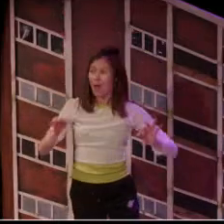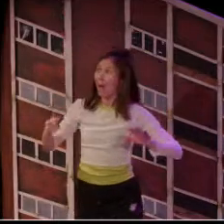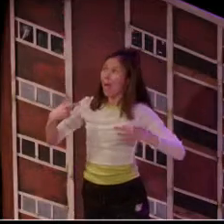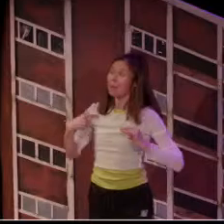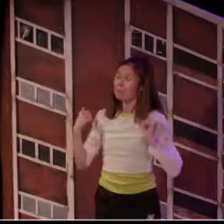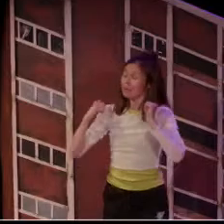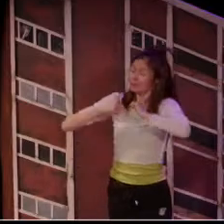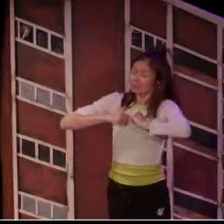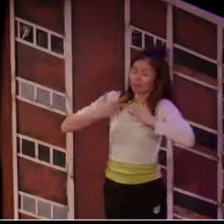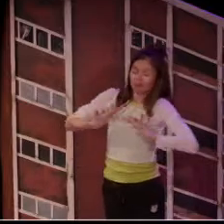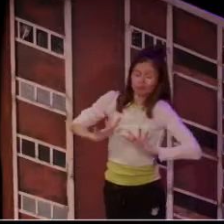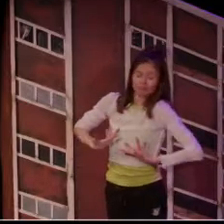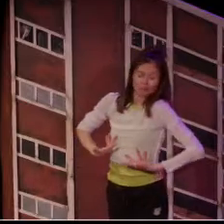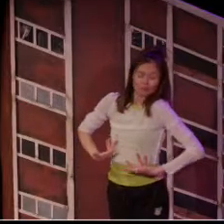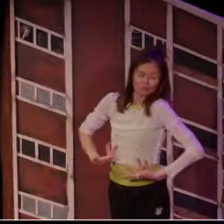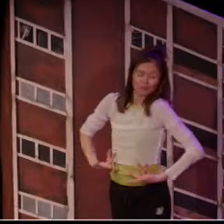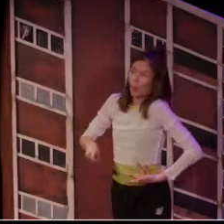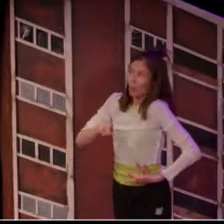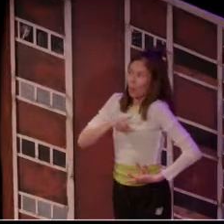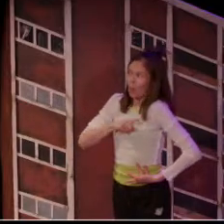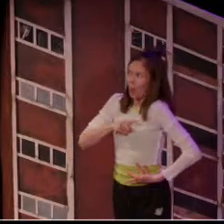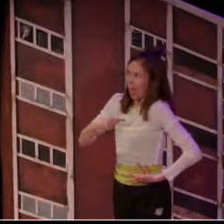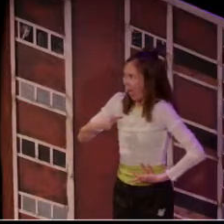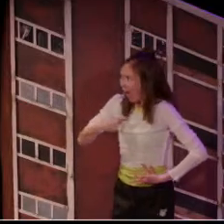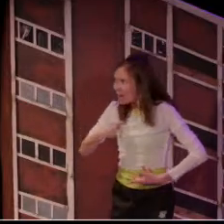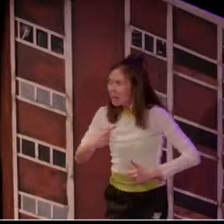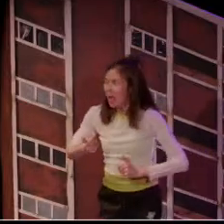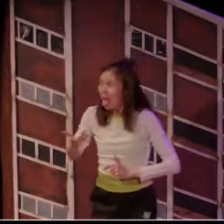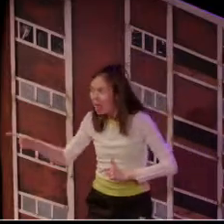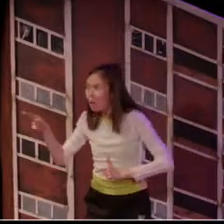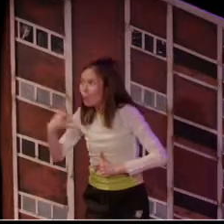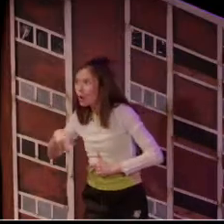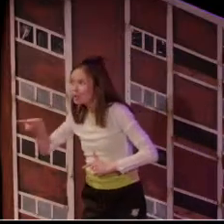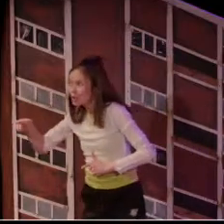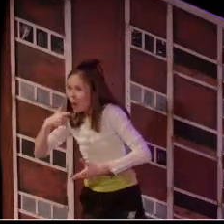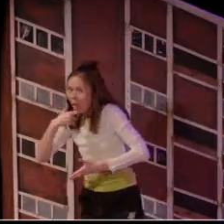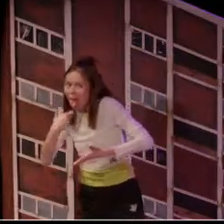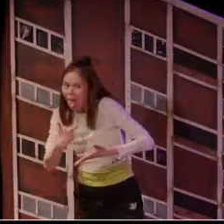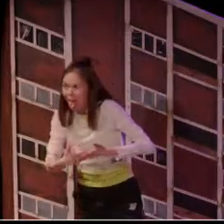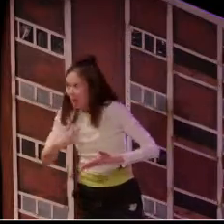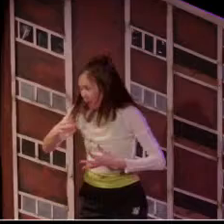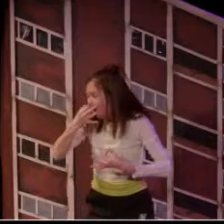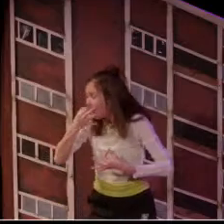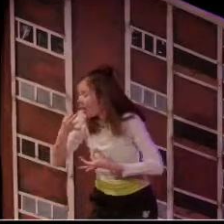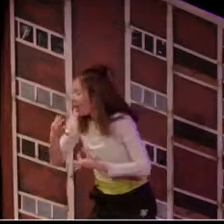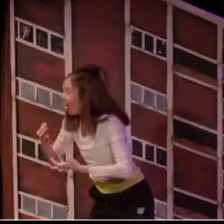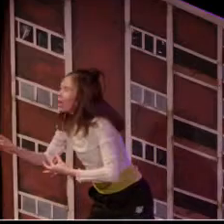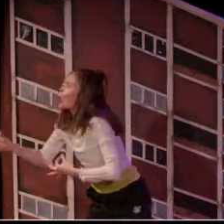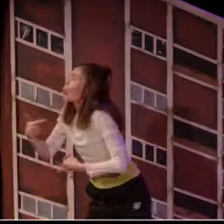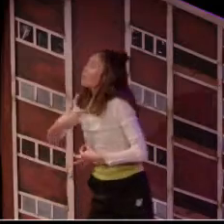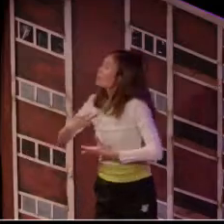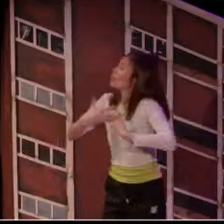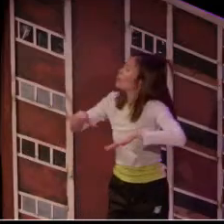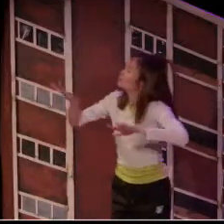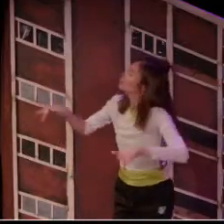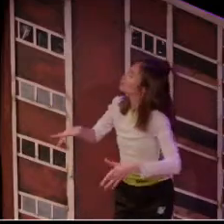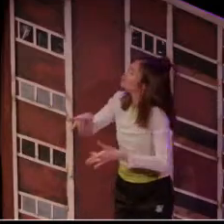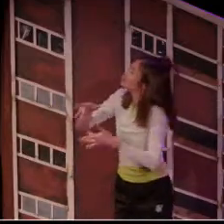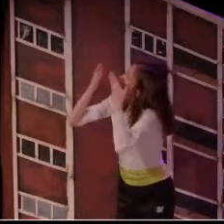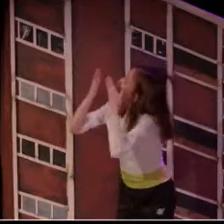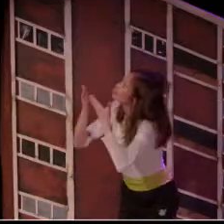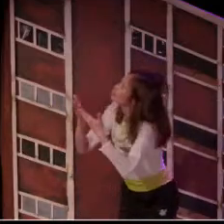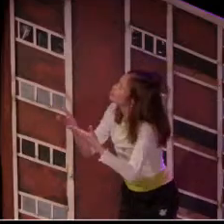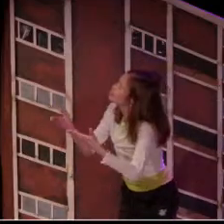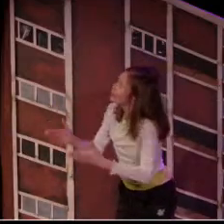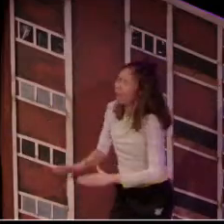betrothal. Oh. But, sir, your resolution It cannot hold when it is opposed, as it